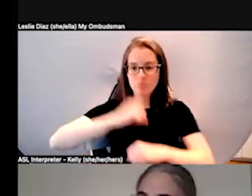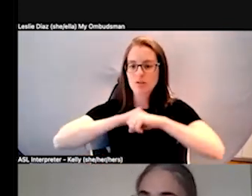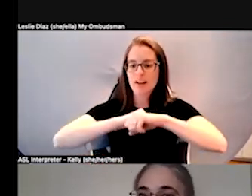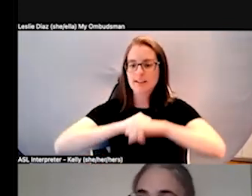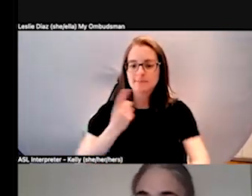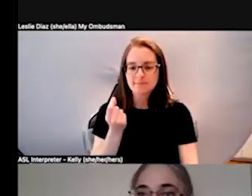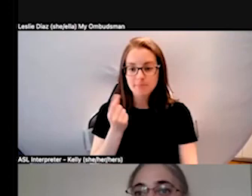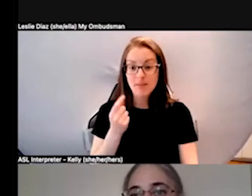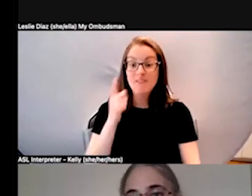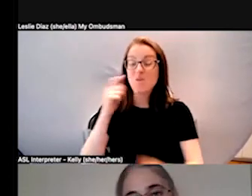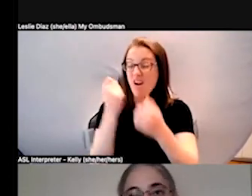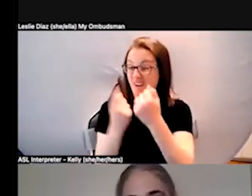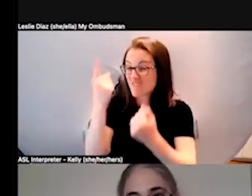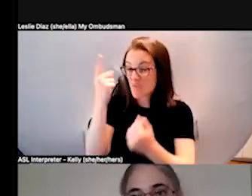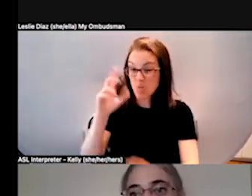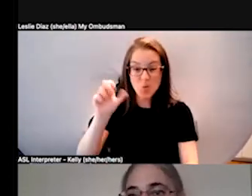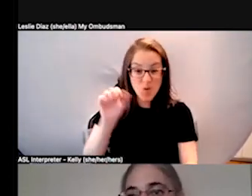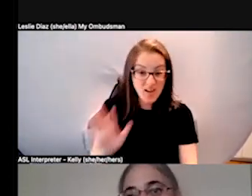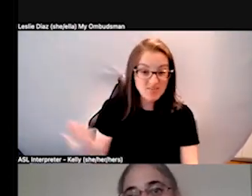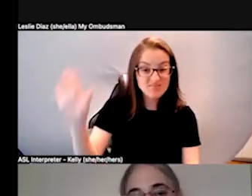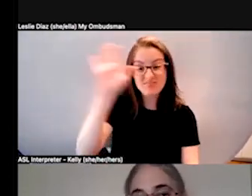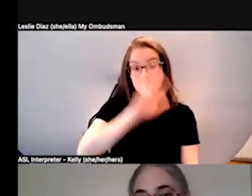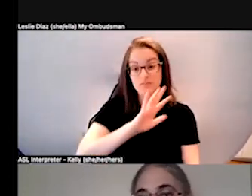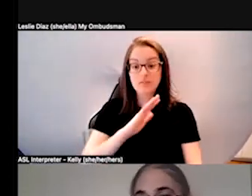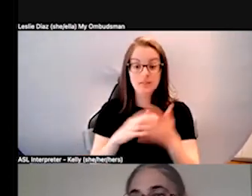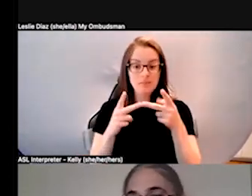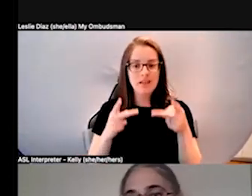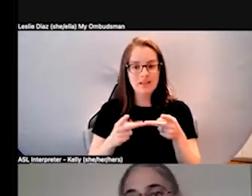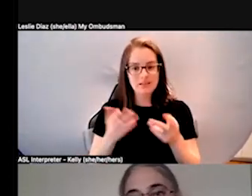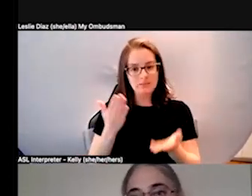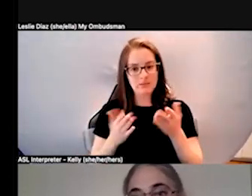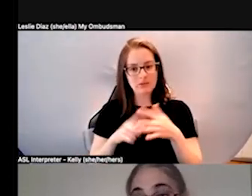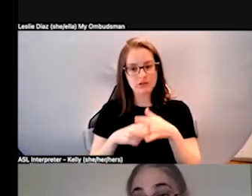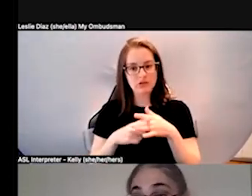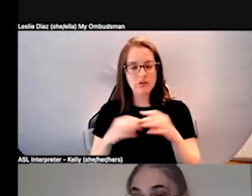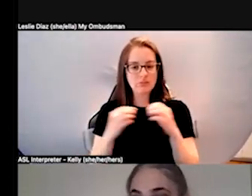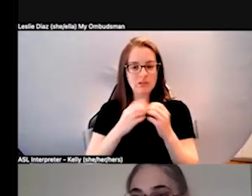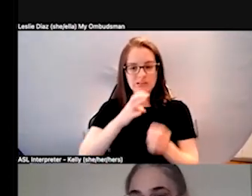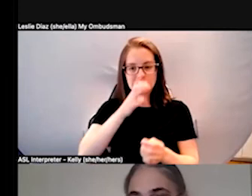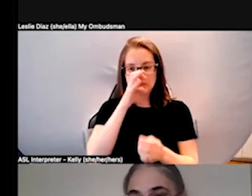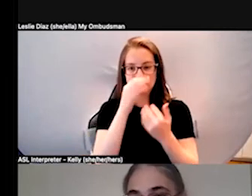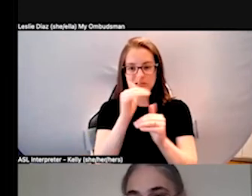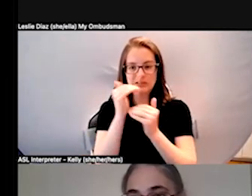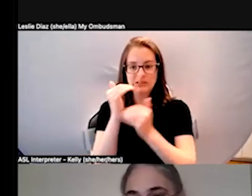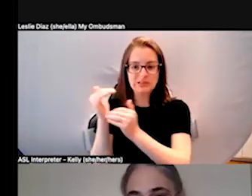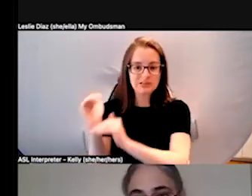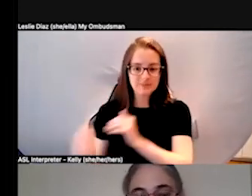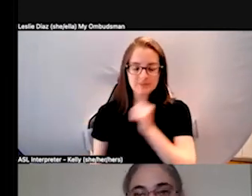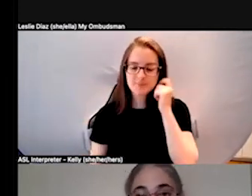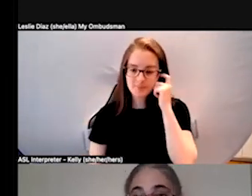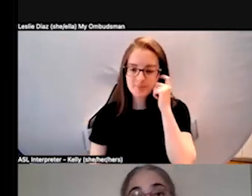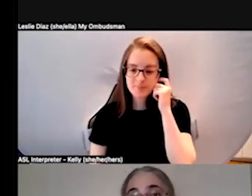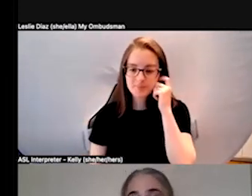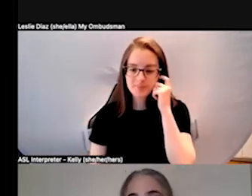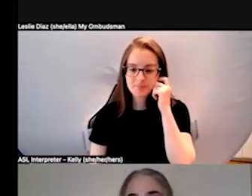for everyone across the country, even in places that are maybe starting to restrict their state-based rights.